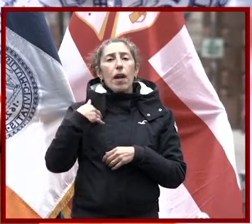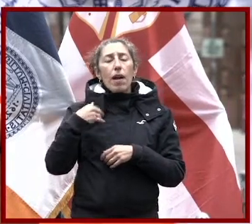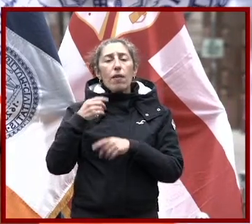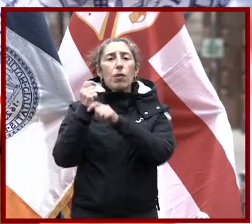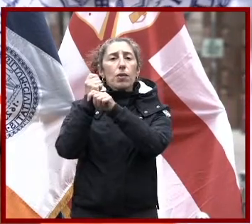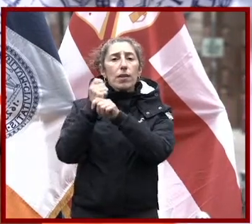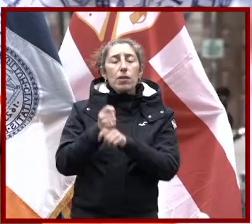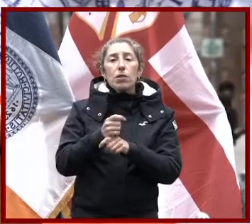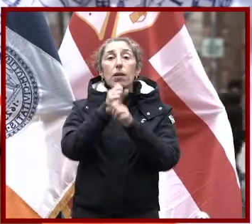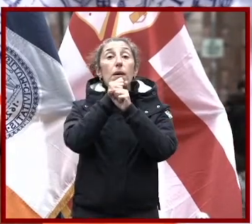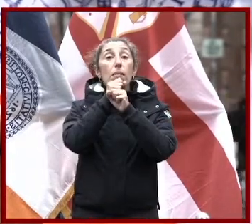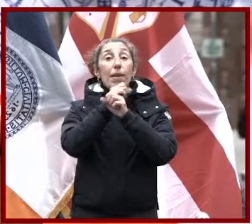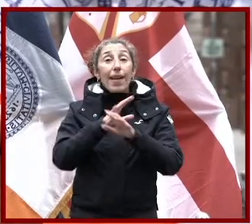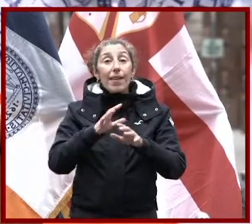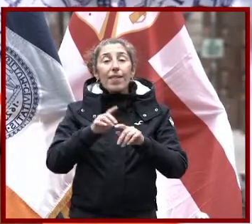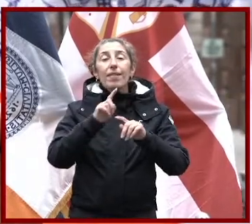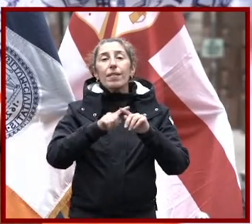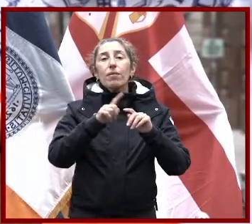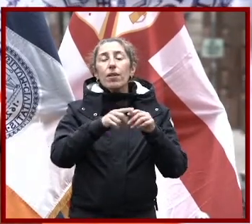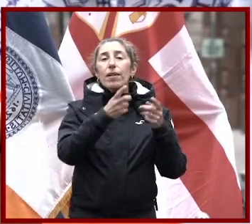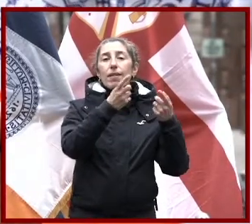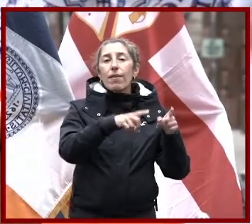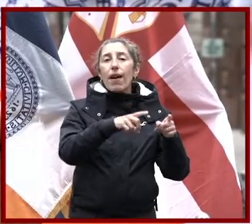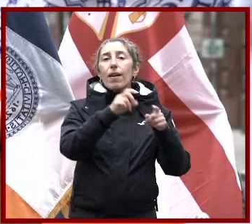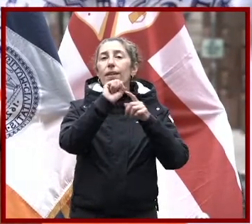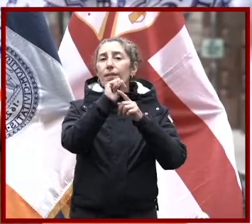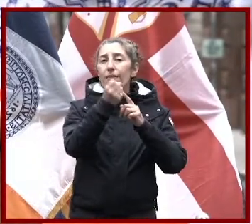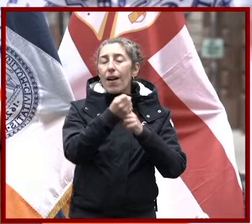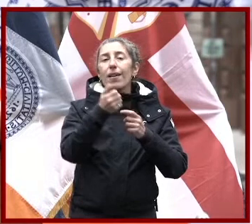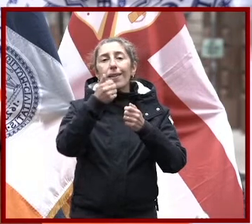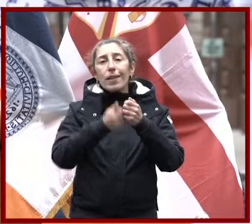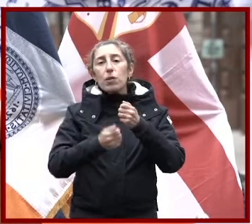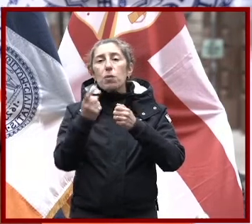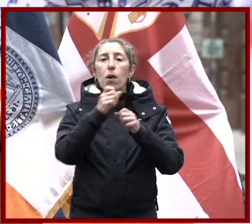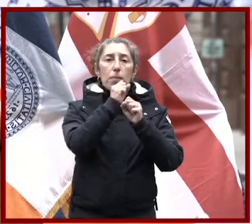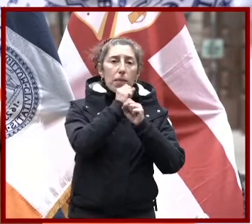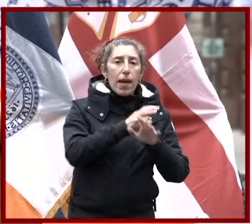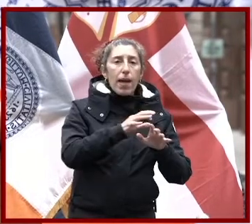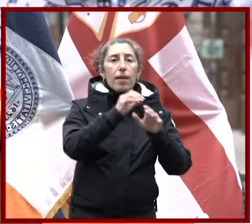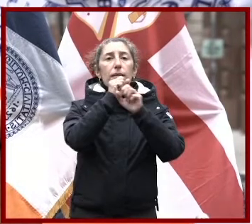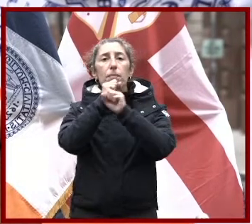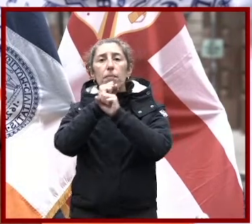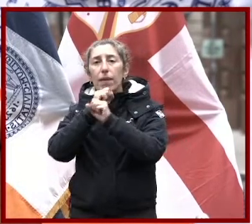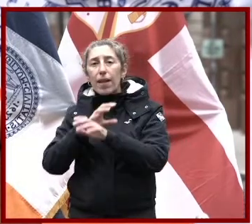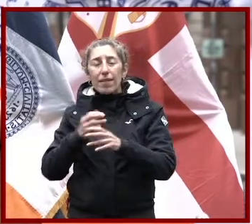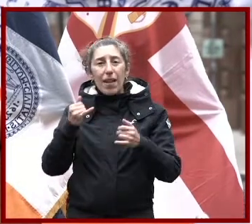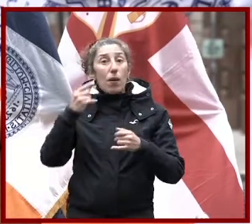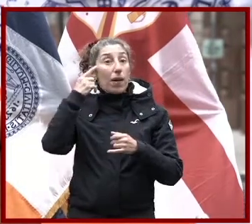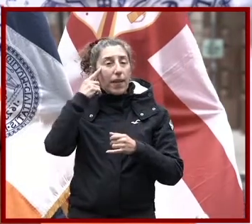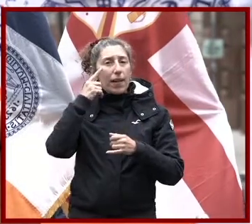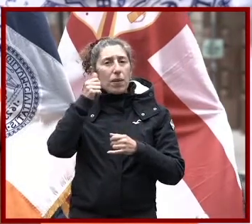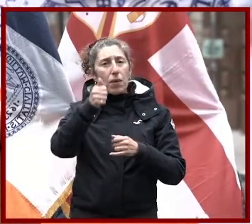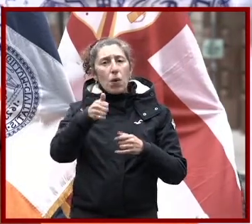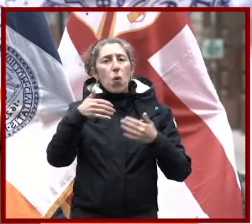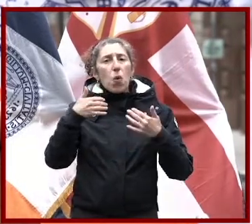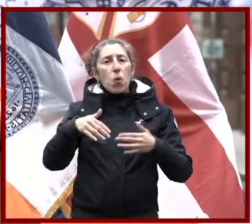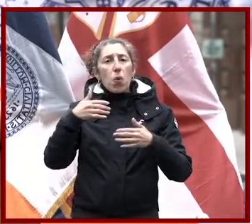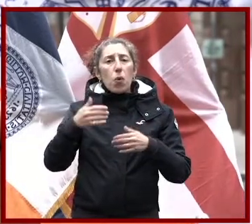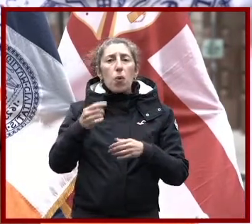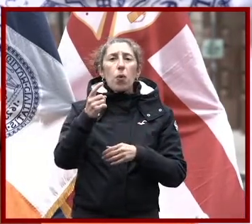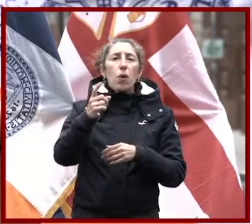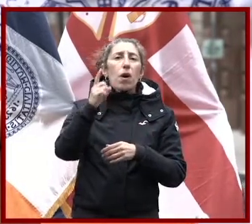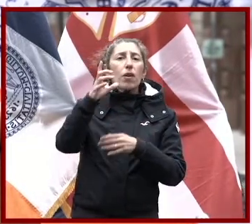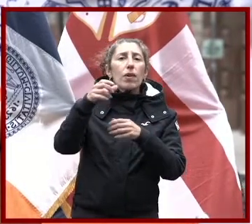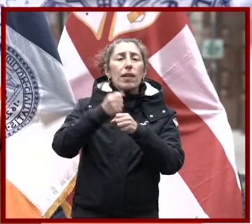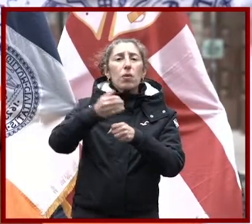occasion. But when thinking of the devastation of this event, the loss of 146 lives, I